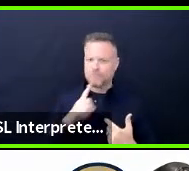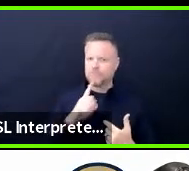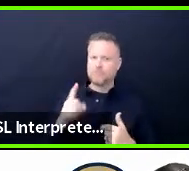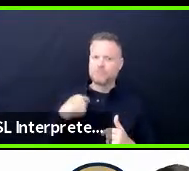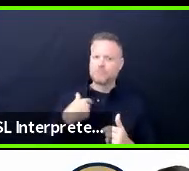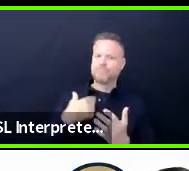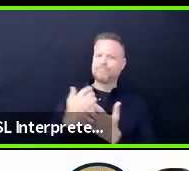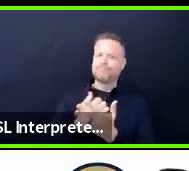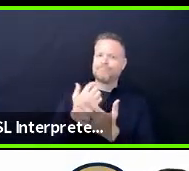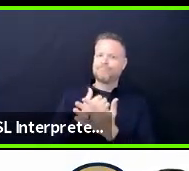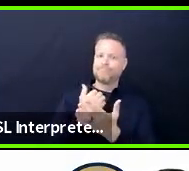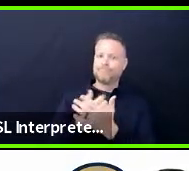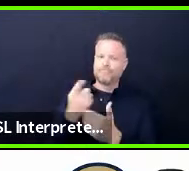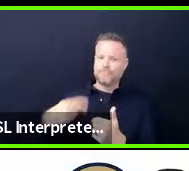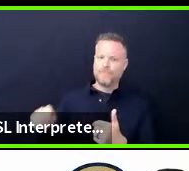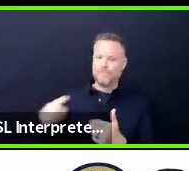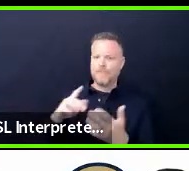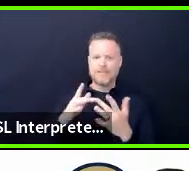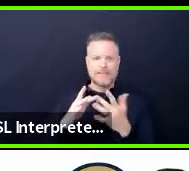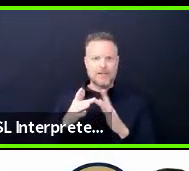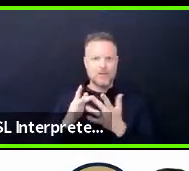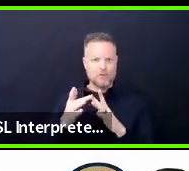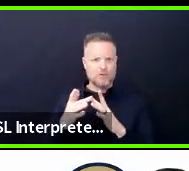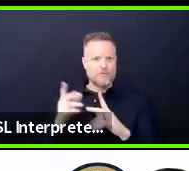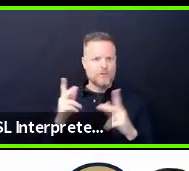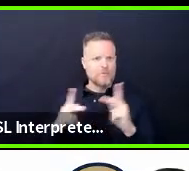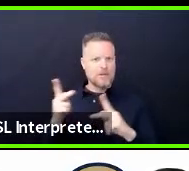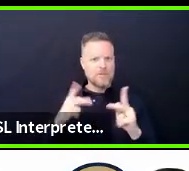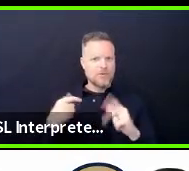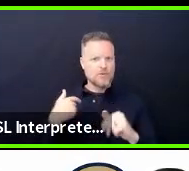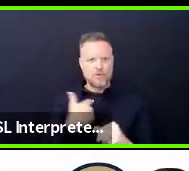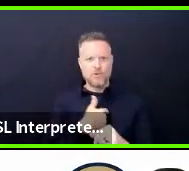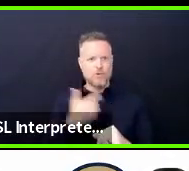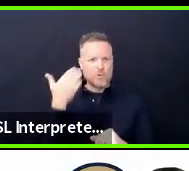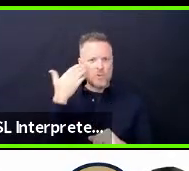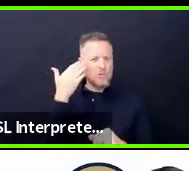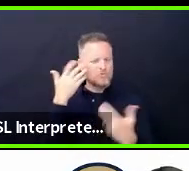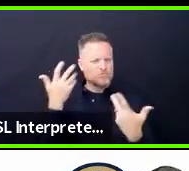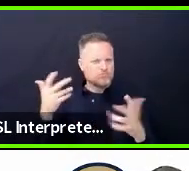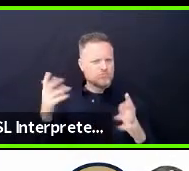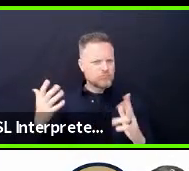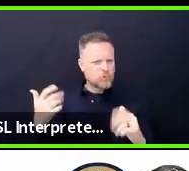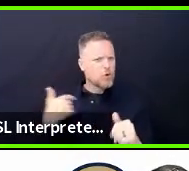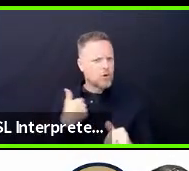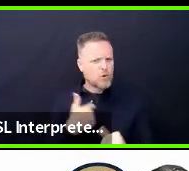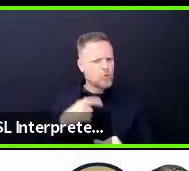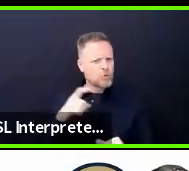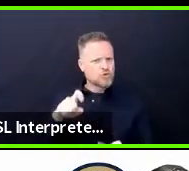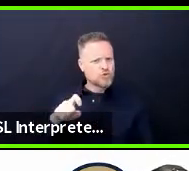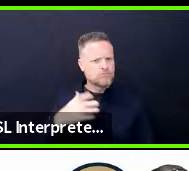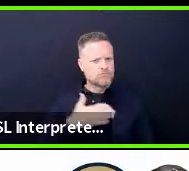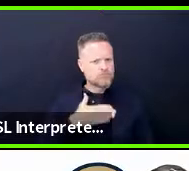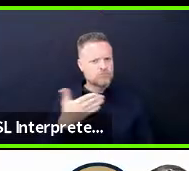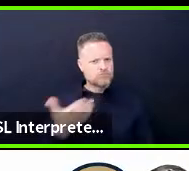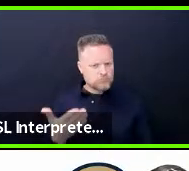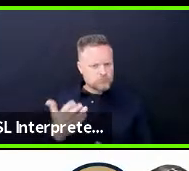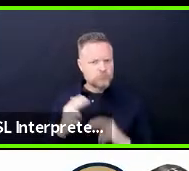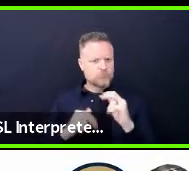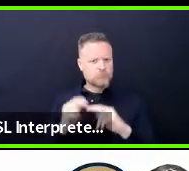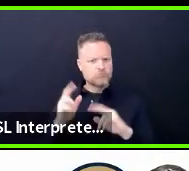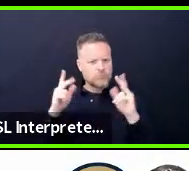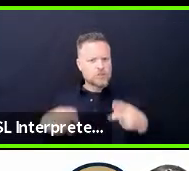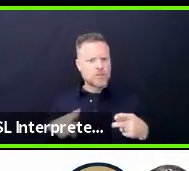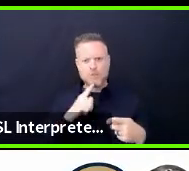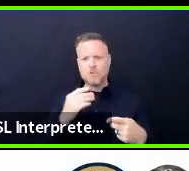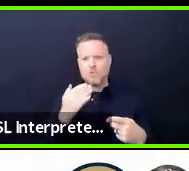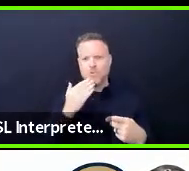of the networks and the people we already know, and also be willing to build new relationships. I